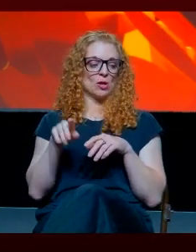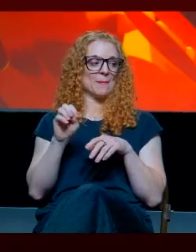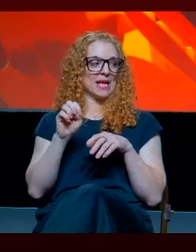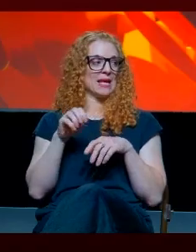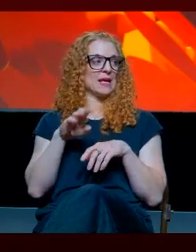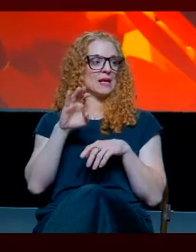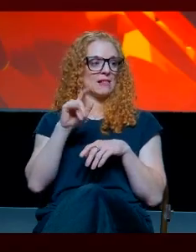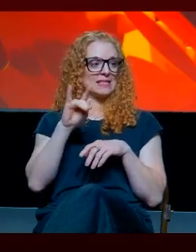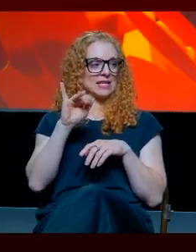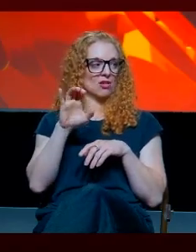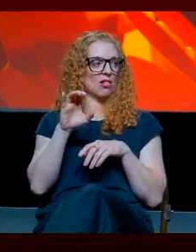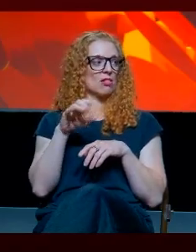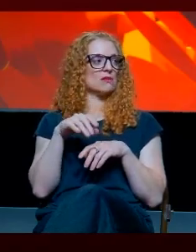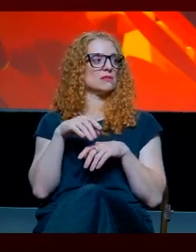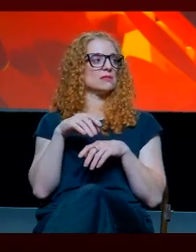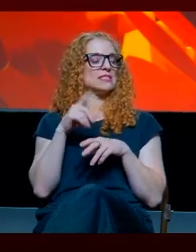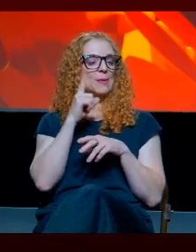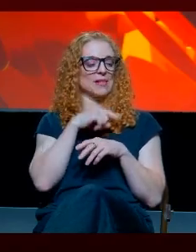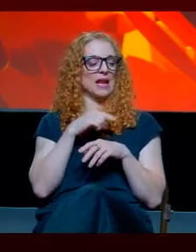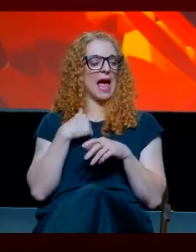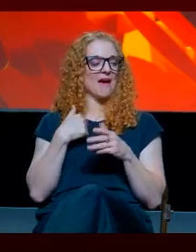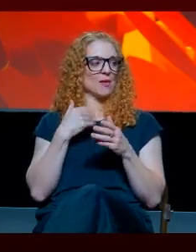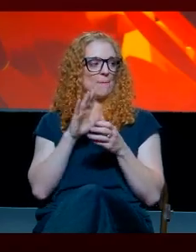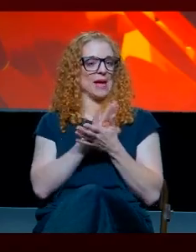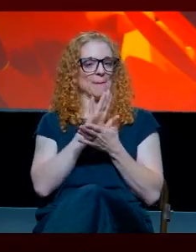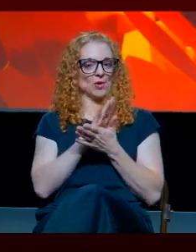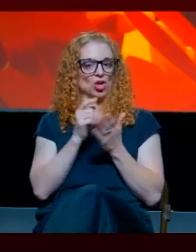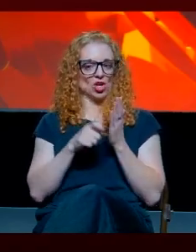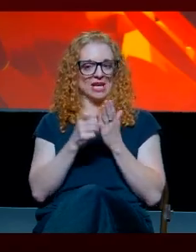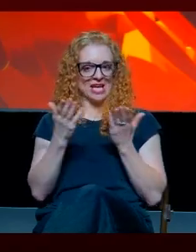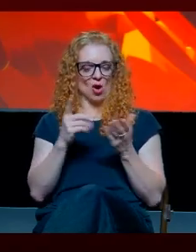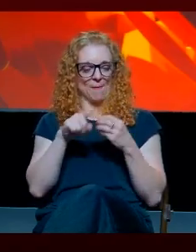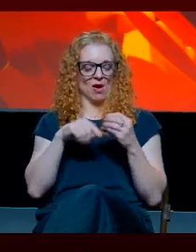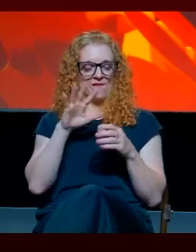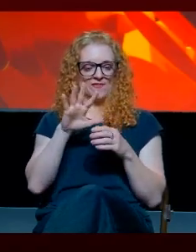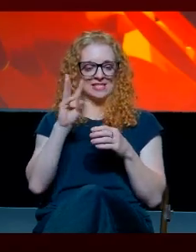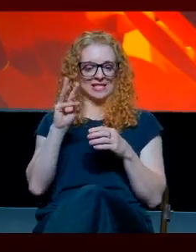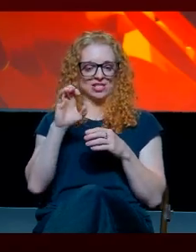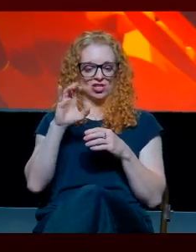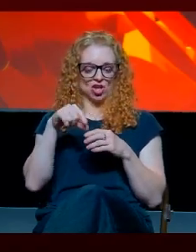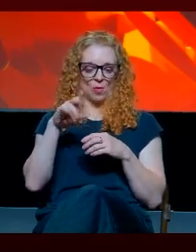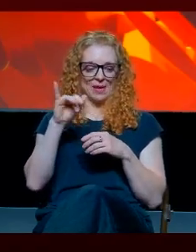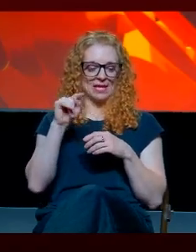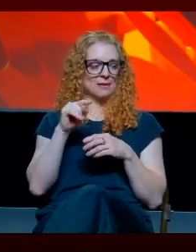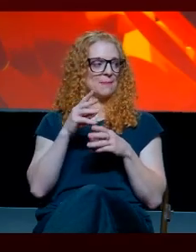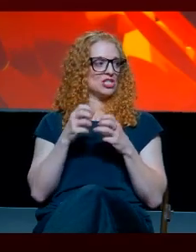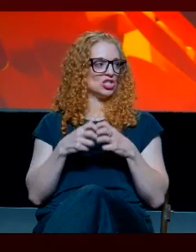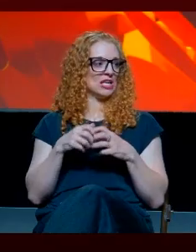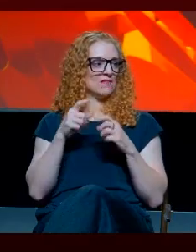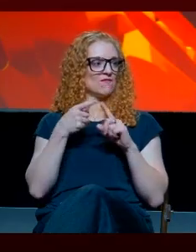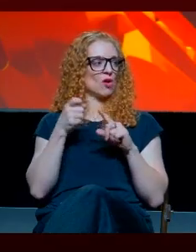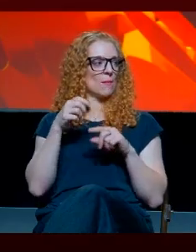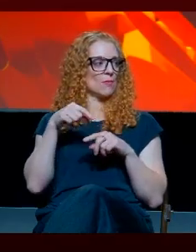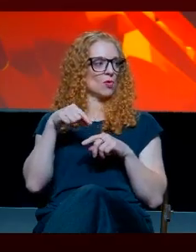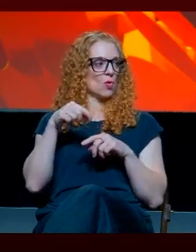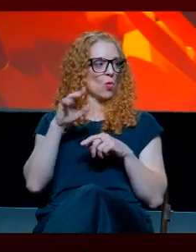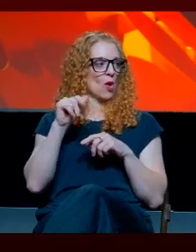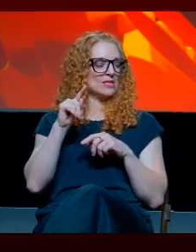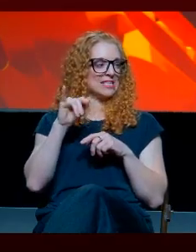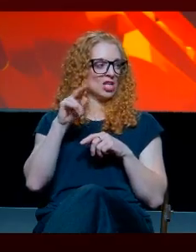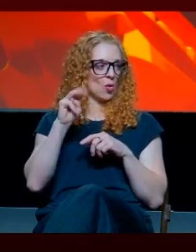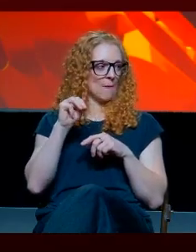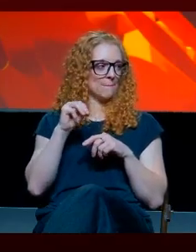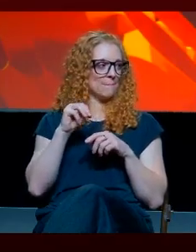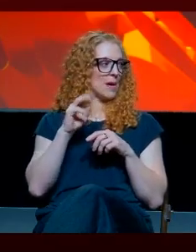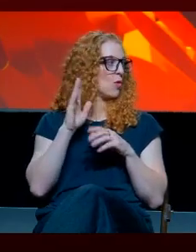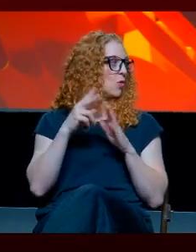classically simulable. I have a paper right here on a 56-qubit machine from Quantinuum. I'm going to read you a sentence from